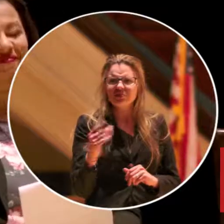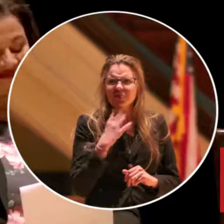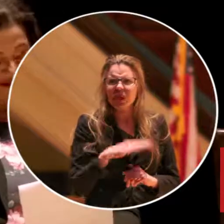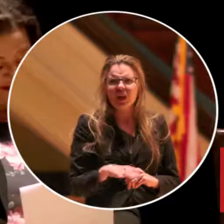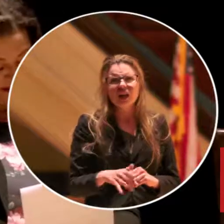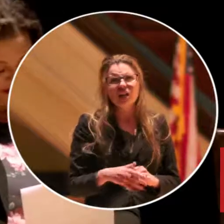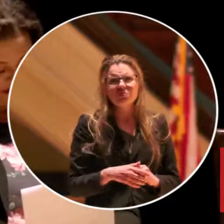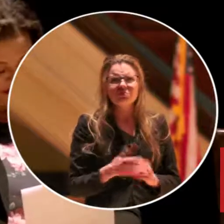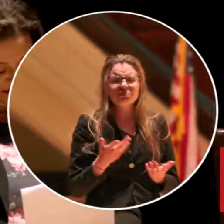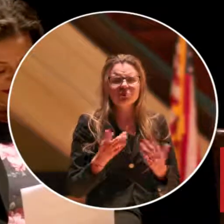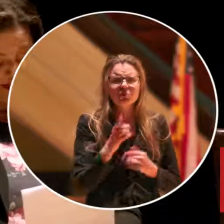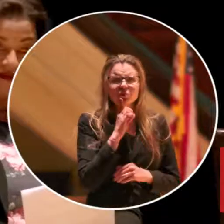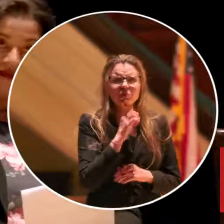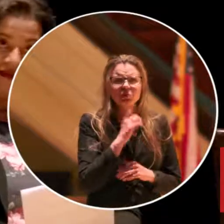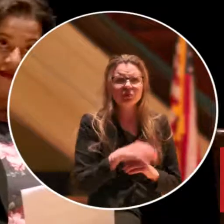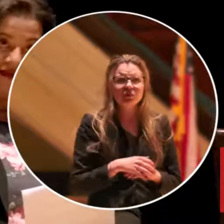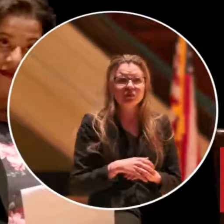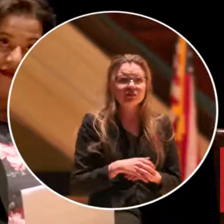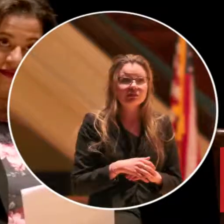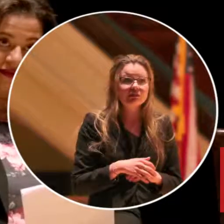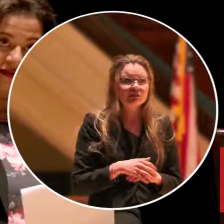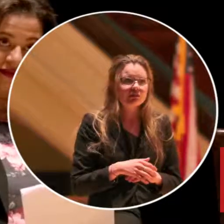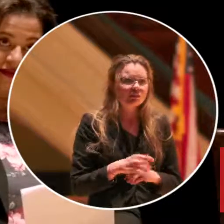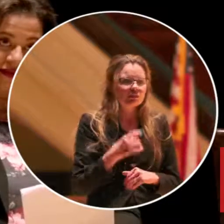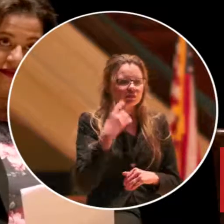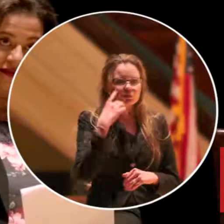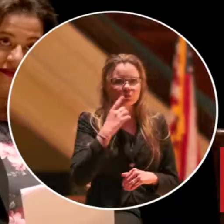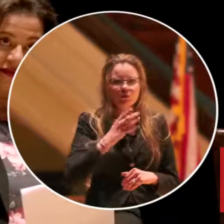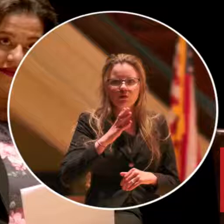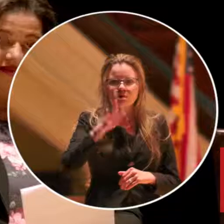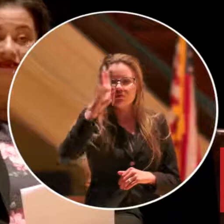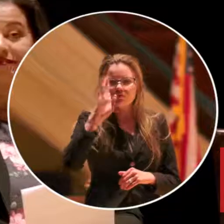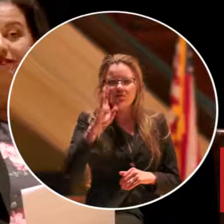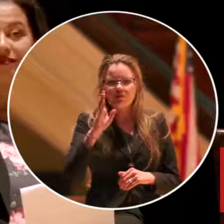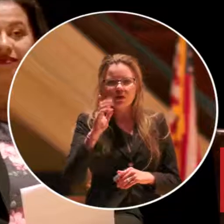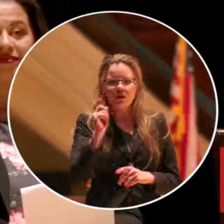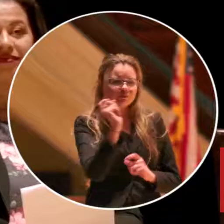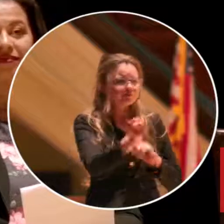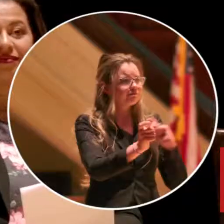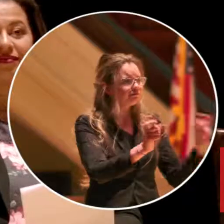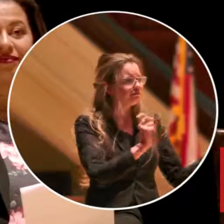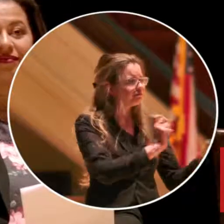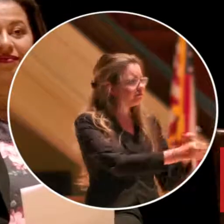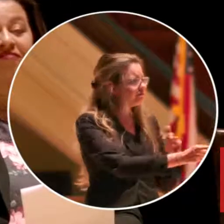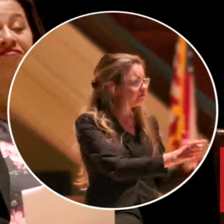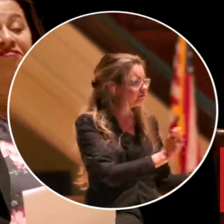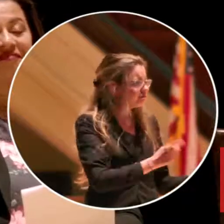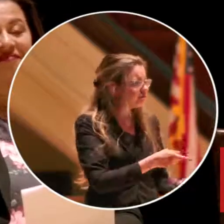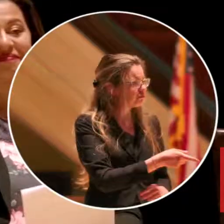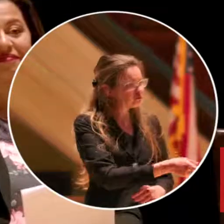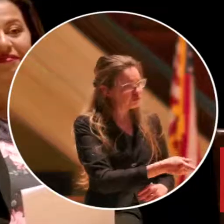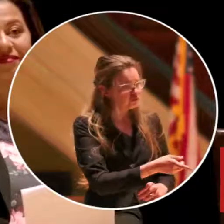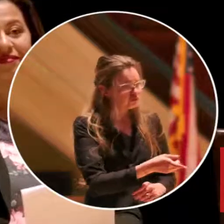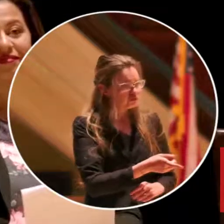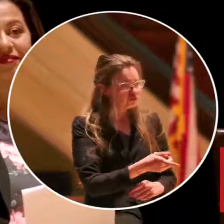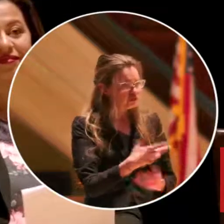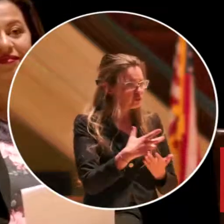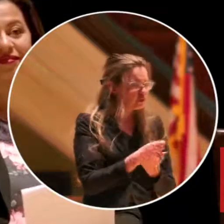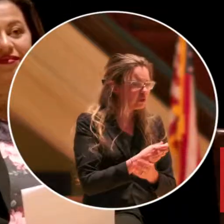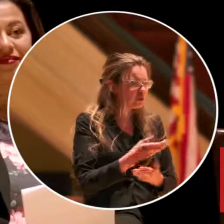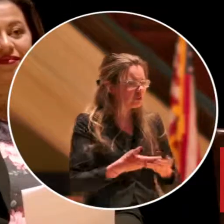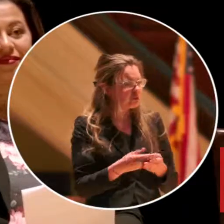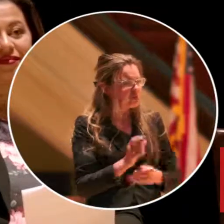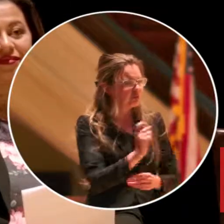As a good little Catholic boy, I simply assumed God doled out babies as he saw fit. That just made the most sense. Obviously, he